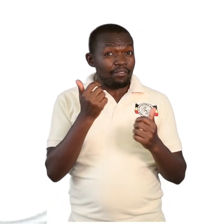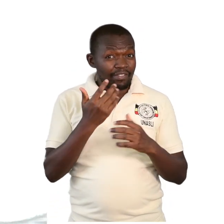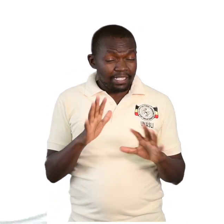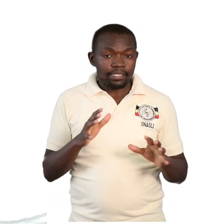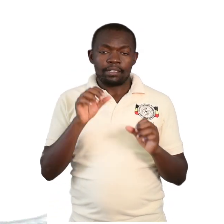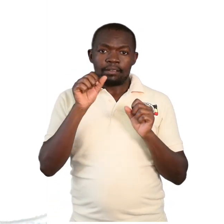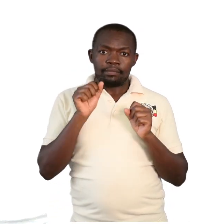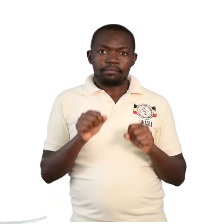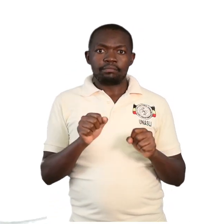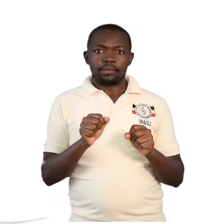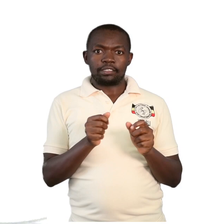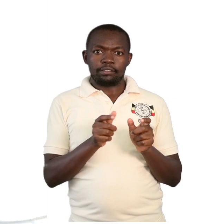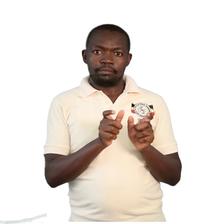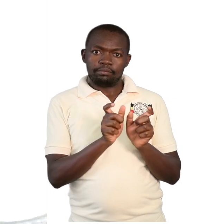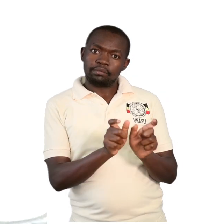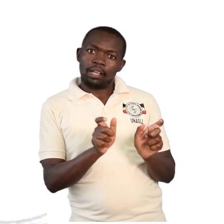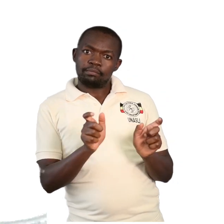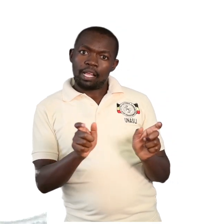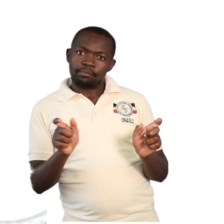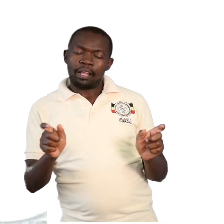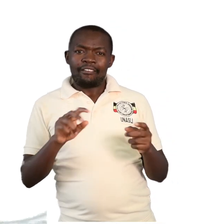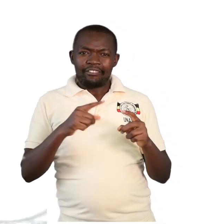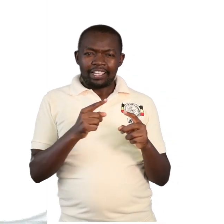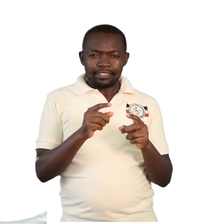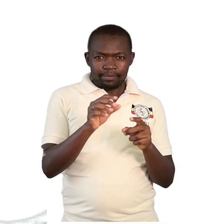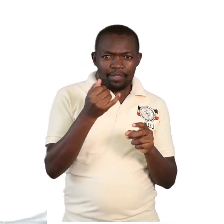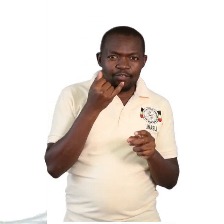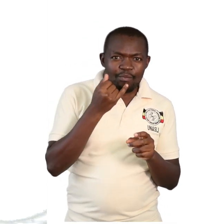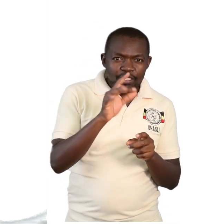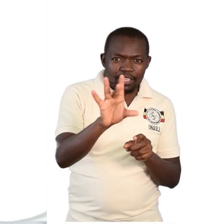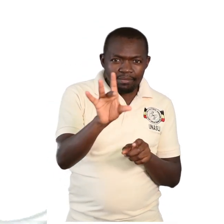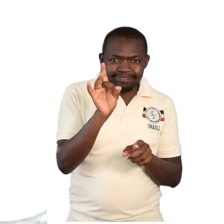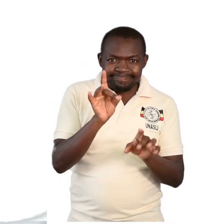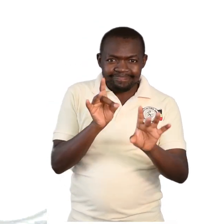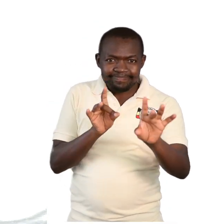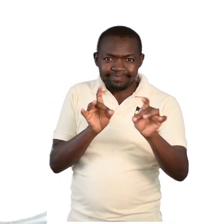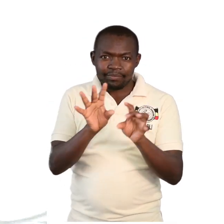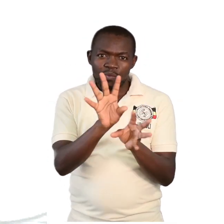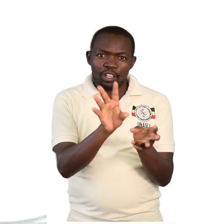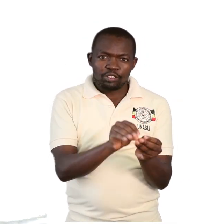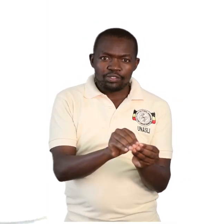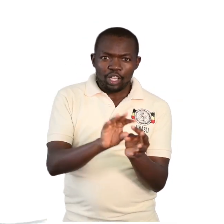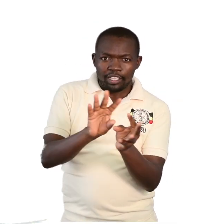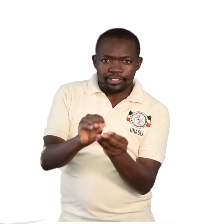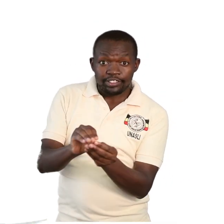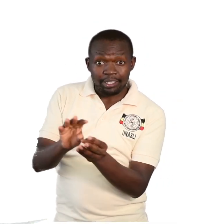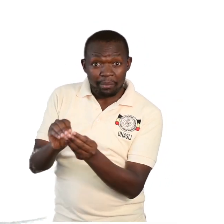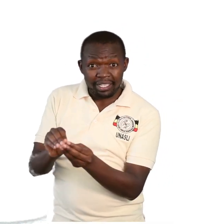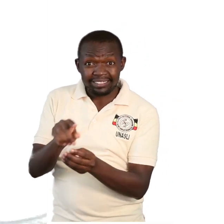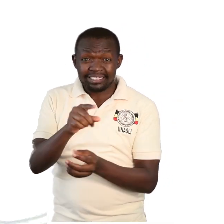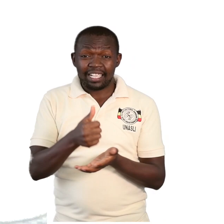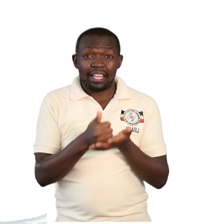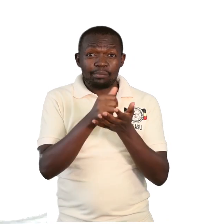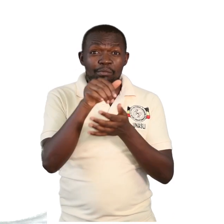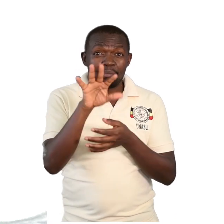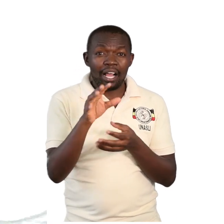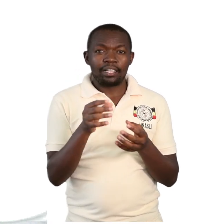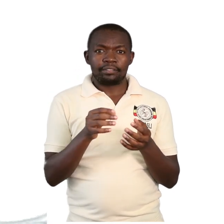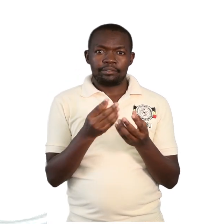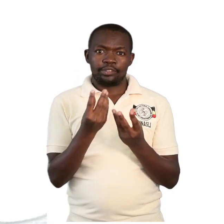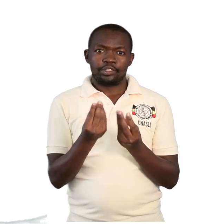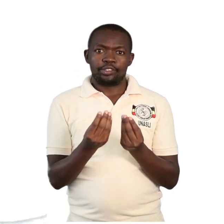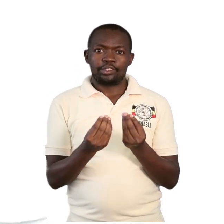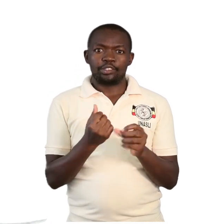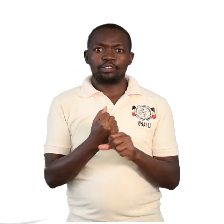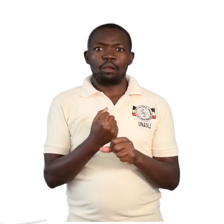it down, okay? Summarize the information in that question so that your work is made easier while solving a